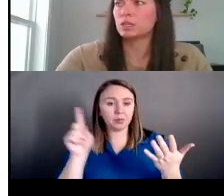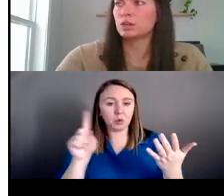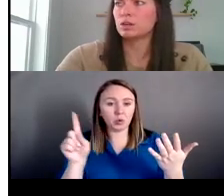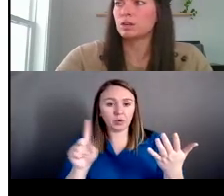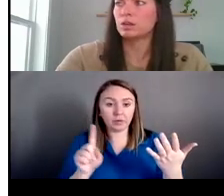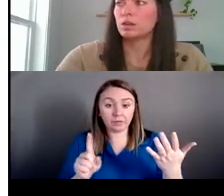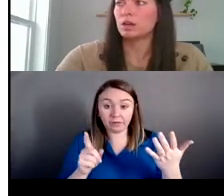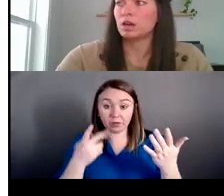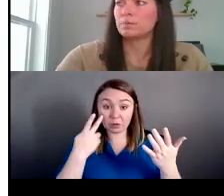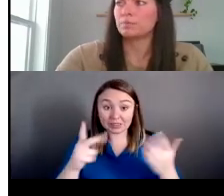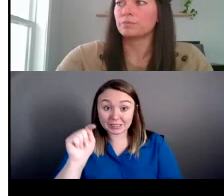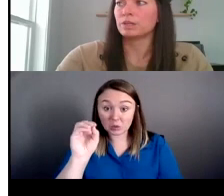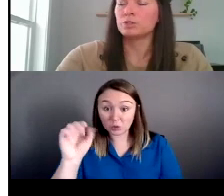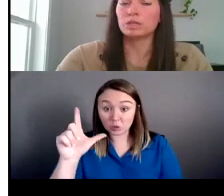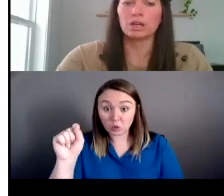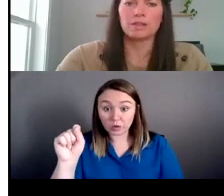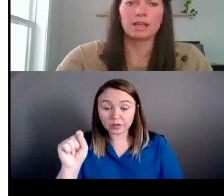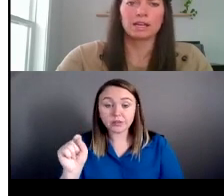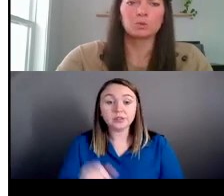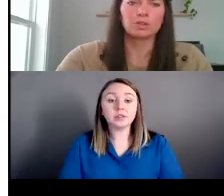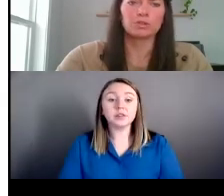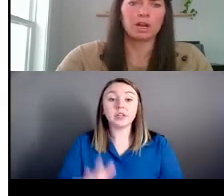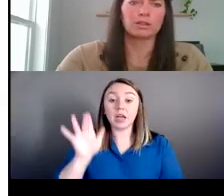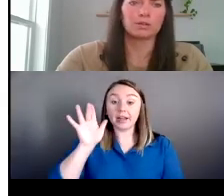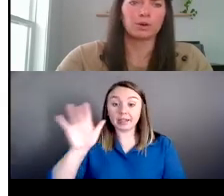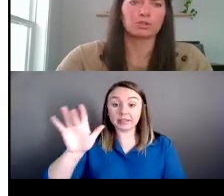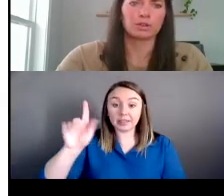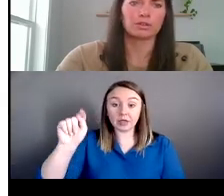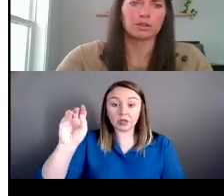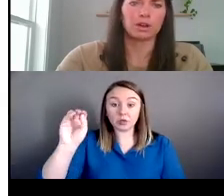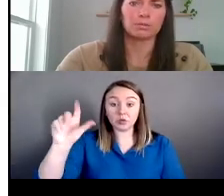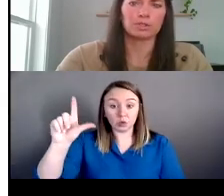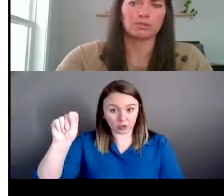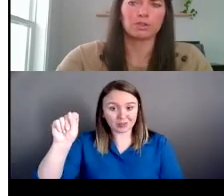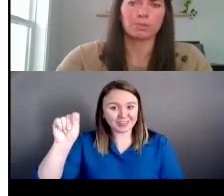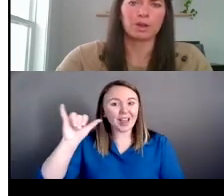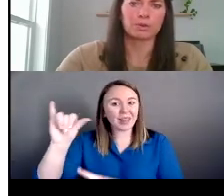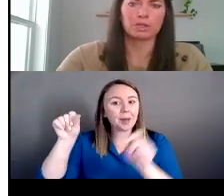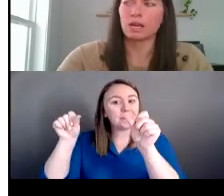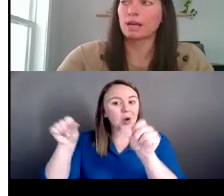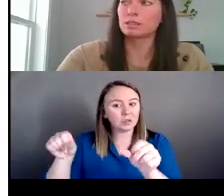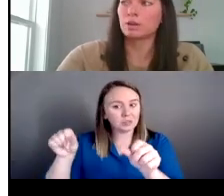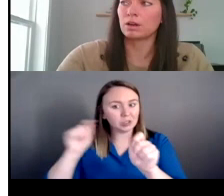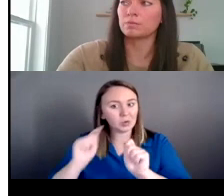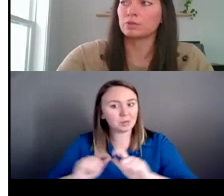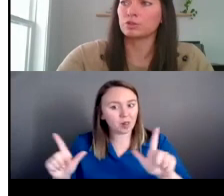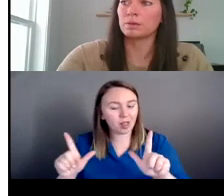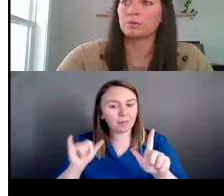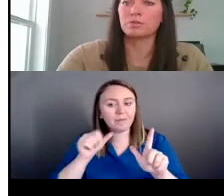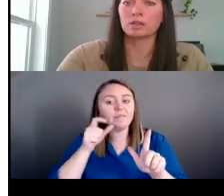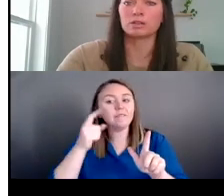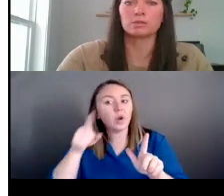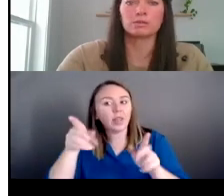tools here? If you click on that, that's where you'll find the poster. So for that person that asked, you should